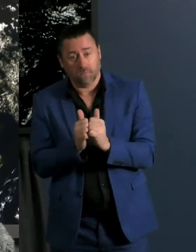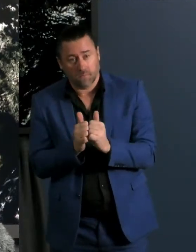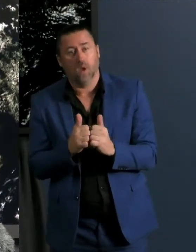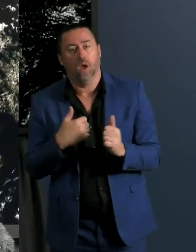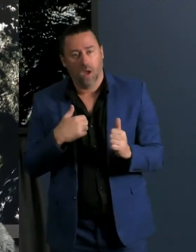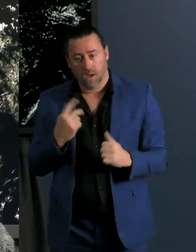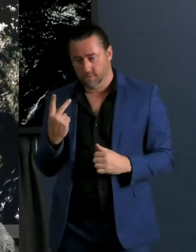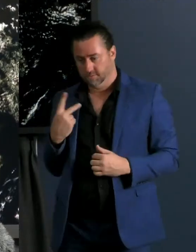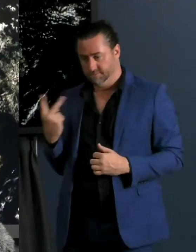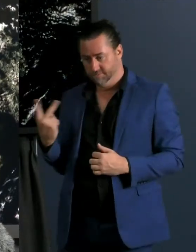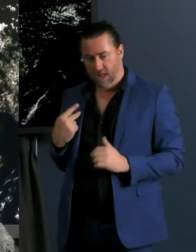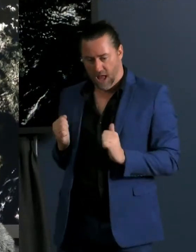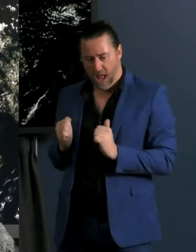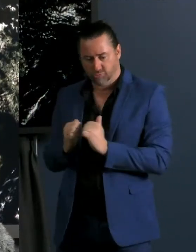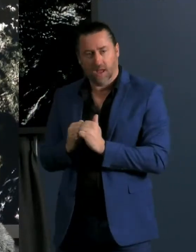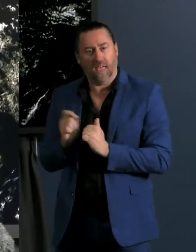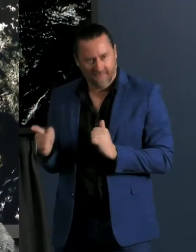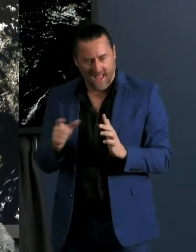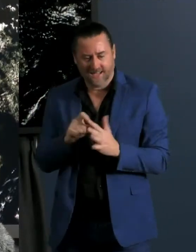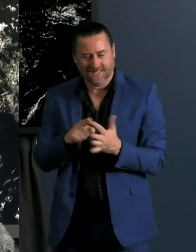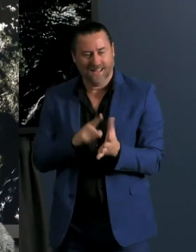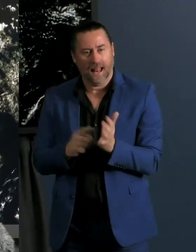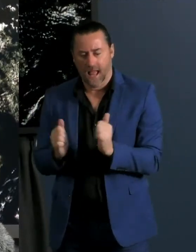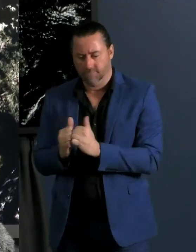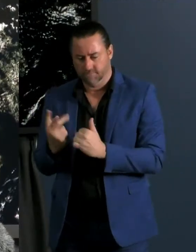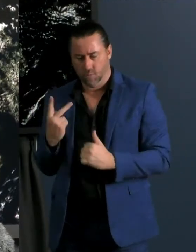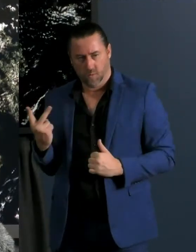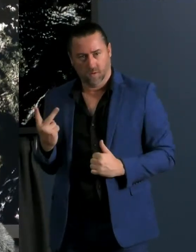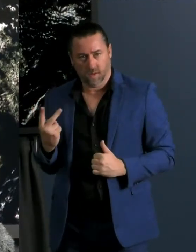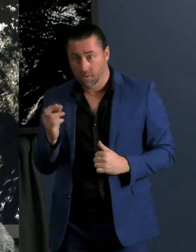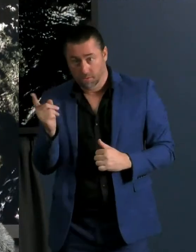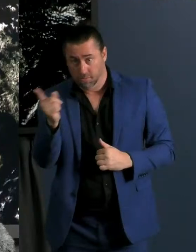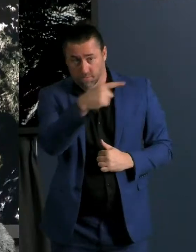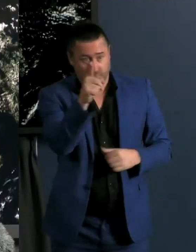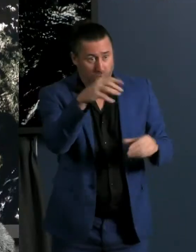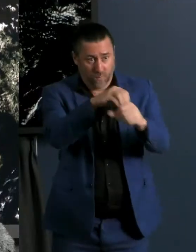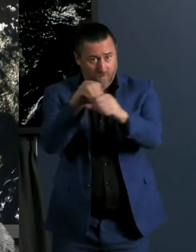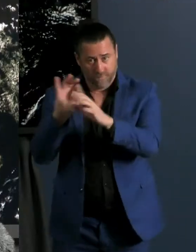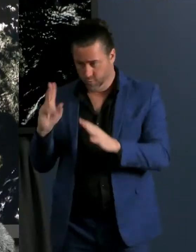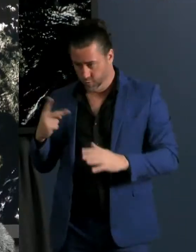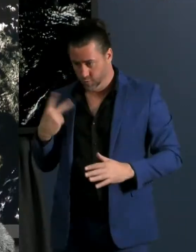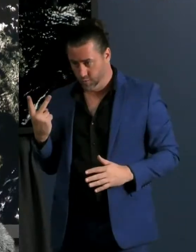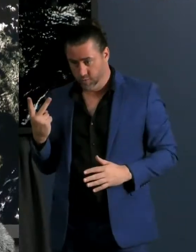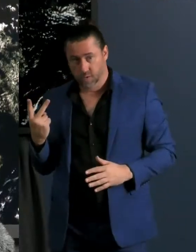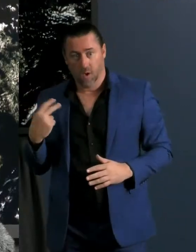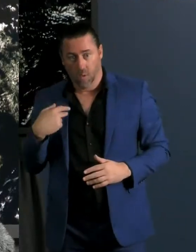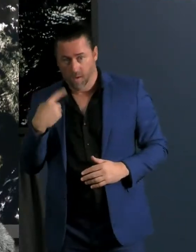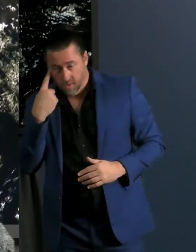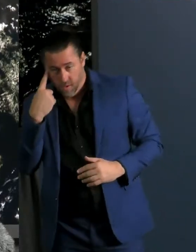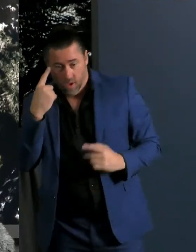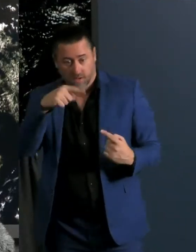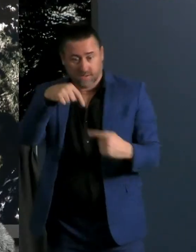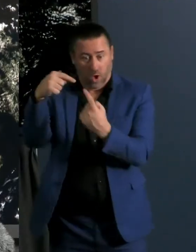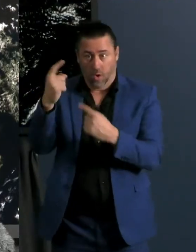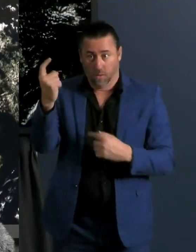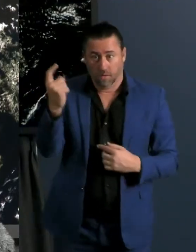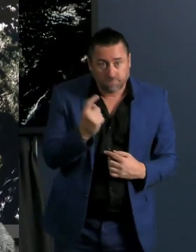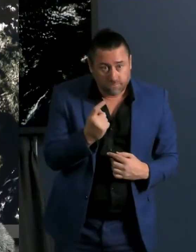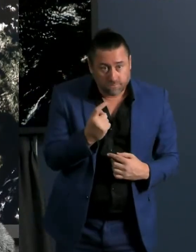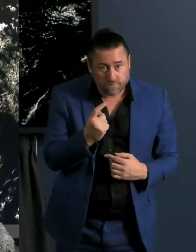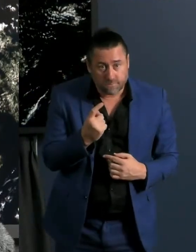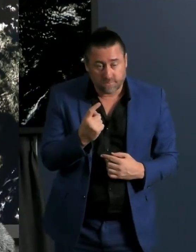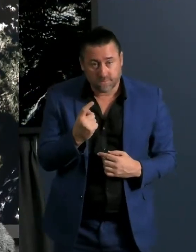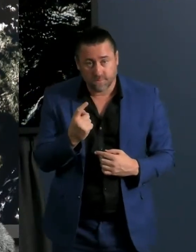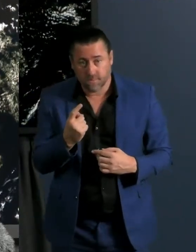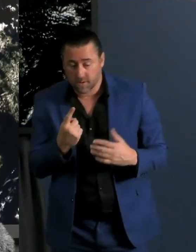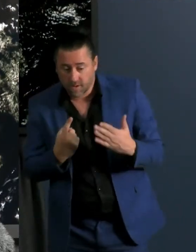between Cameron and I. We sat down together and said that with a cyclone coming, with the challenges our